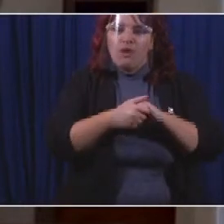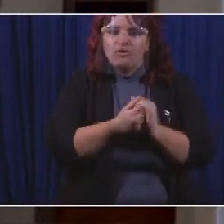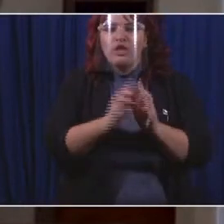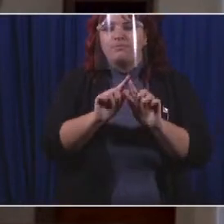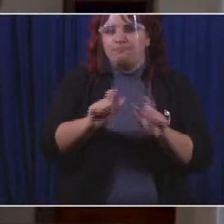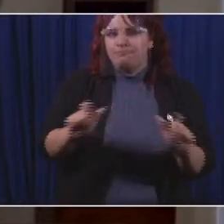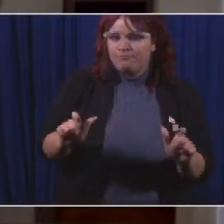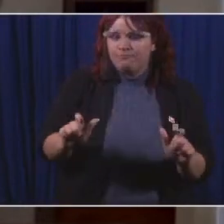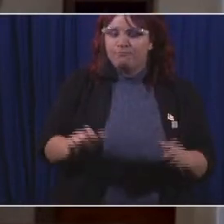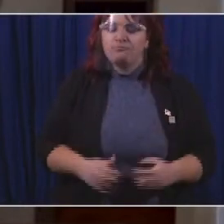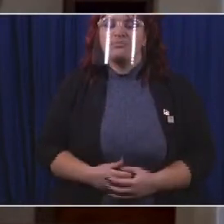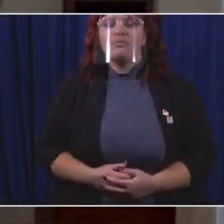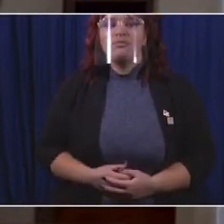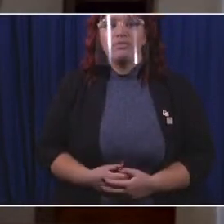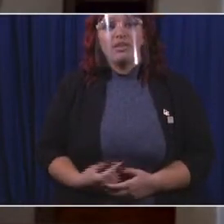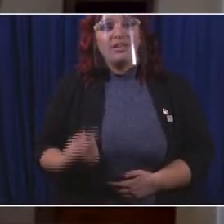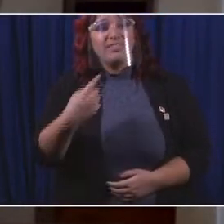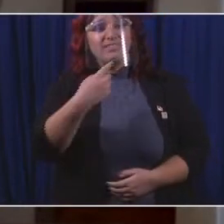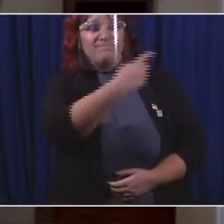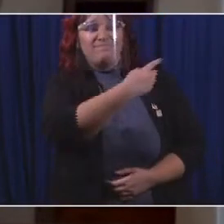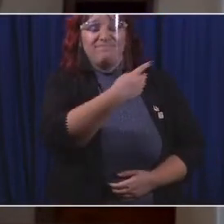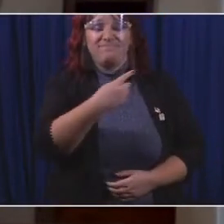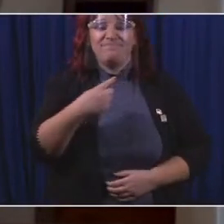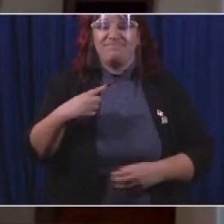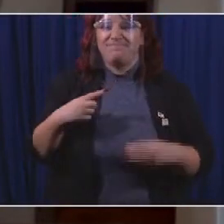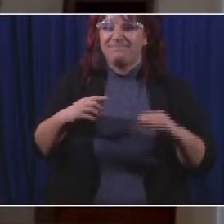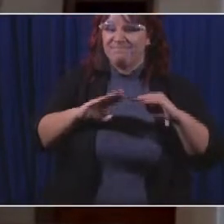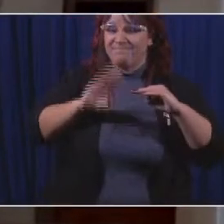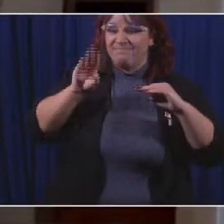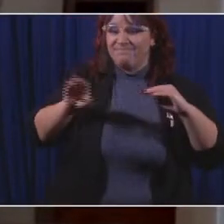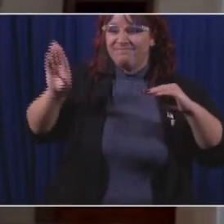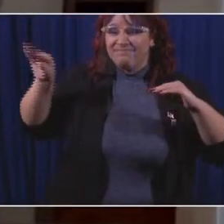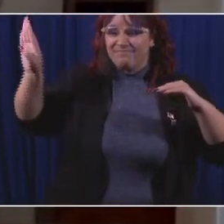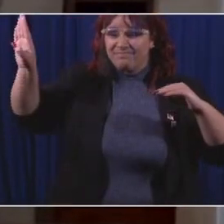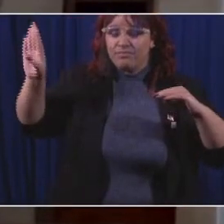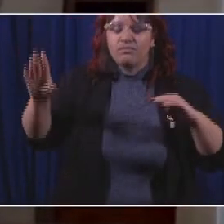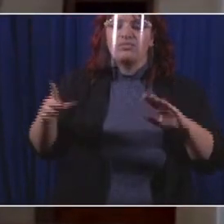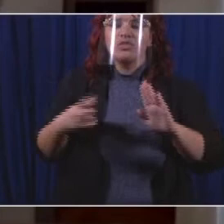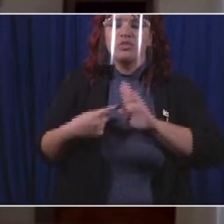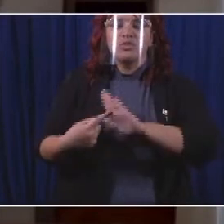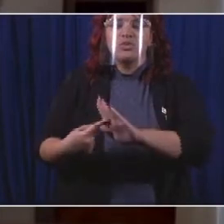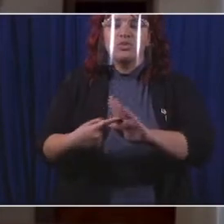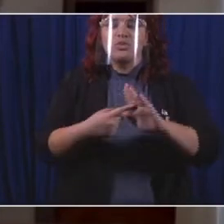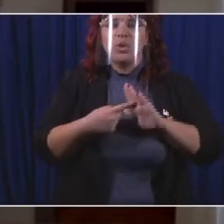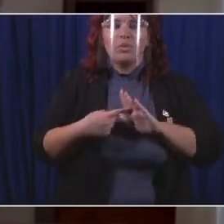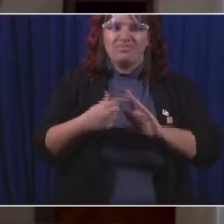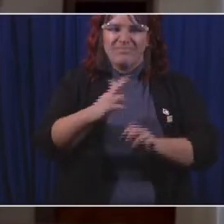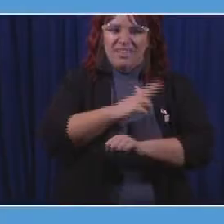currently in the hospital on a given day. You can see we are at